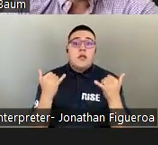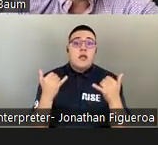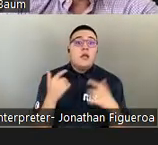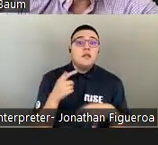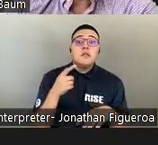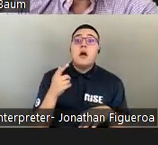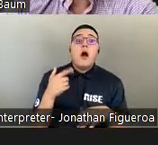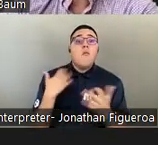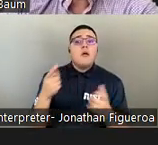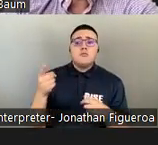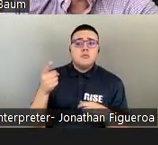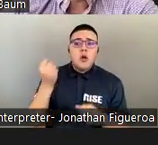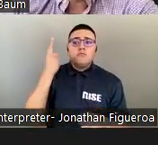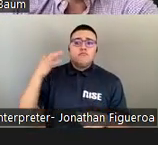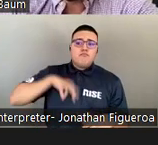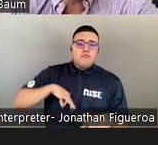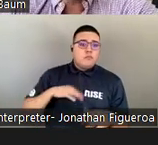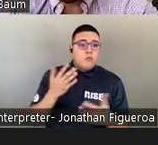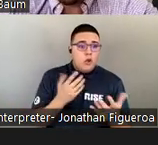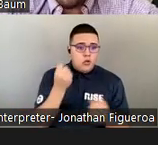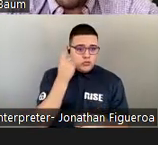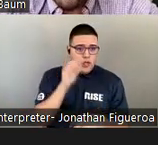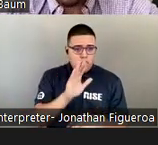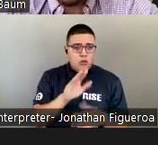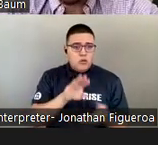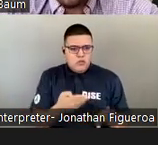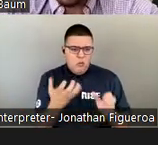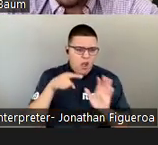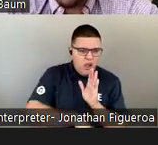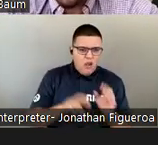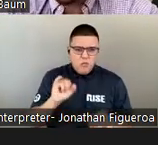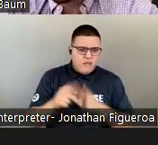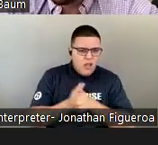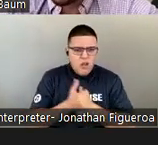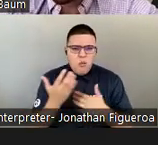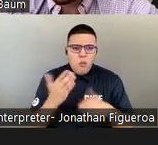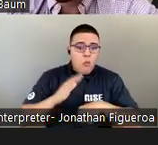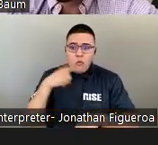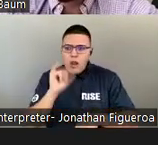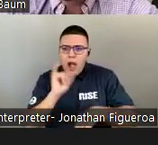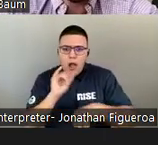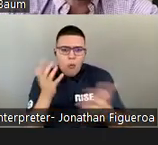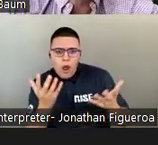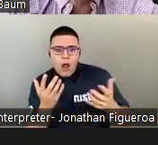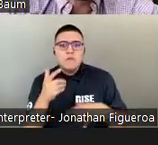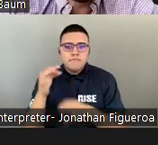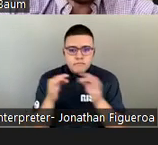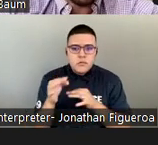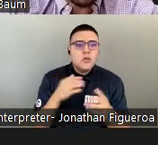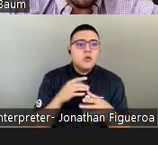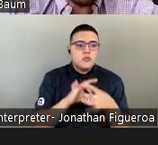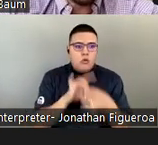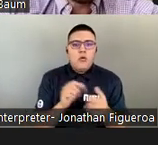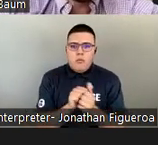takeaway, understanding suicide risk factors and warning signs, recognize risk factors and warning signs associated with